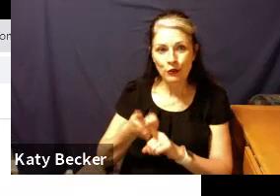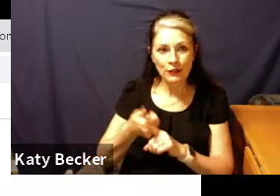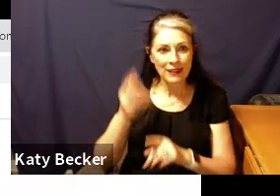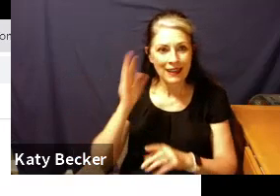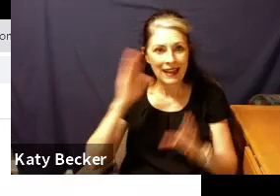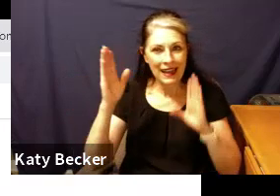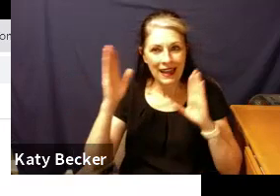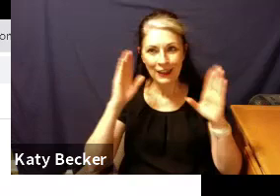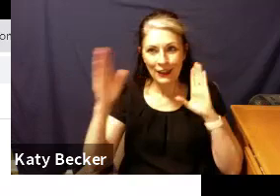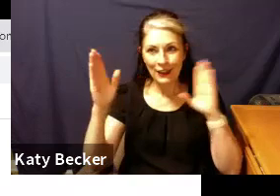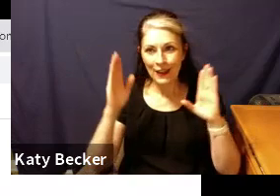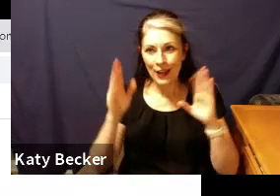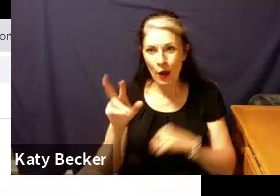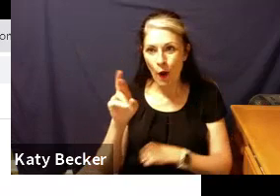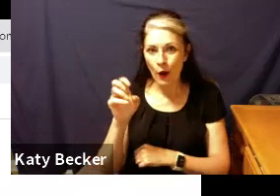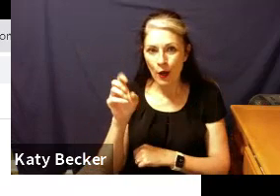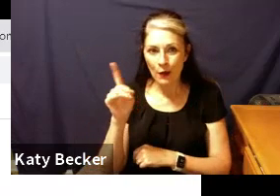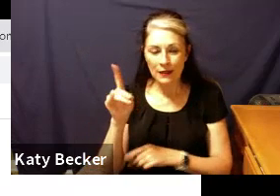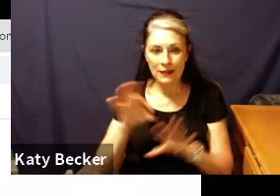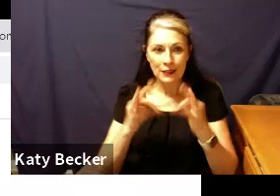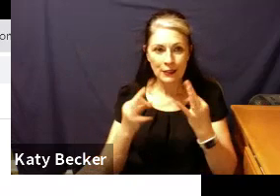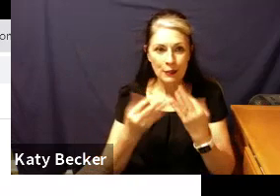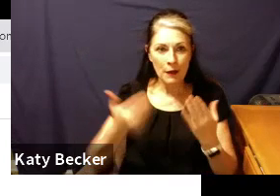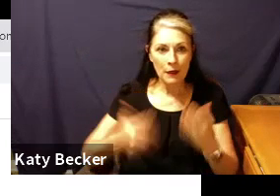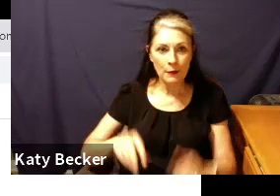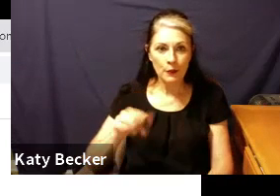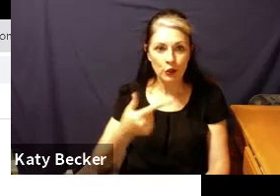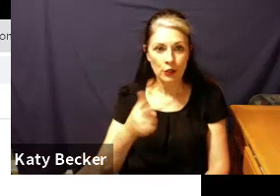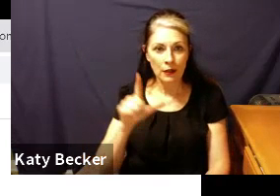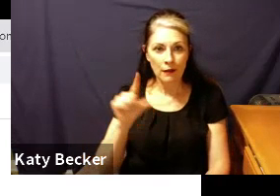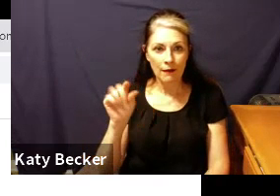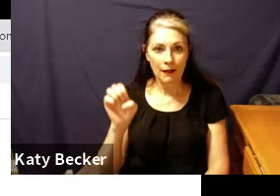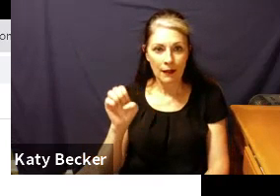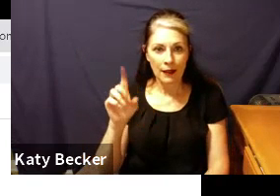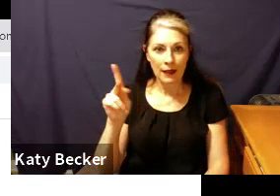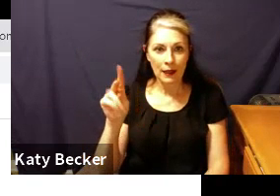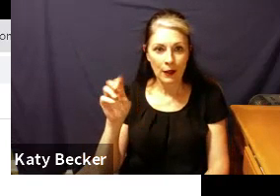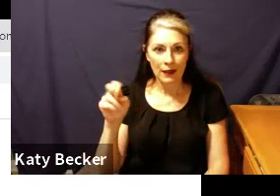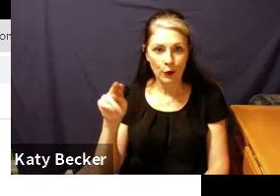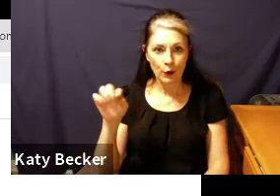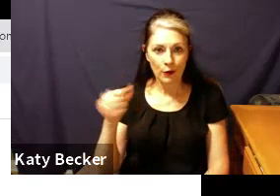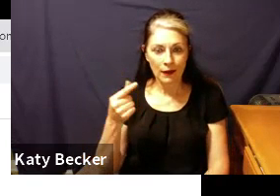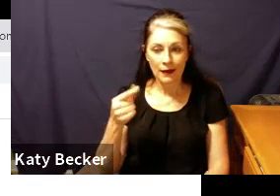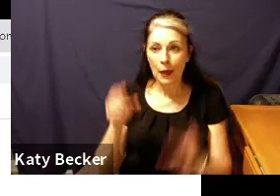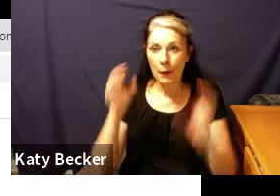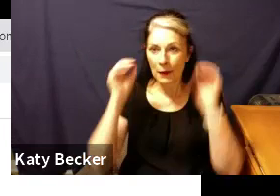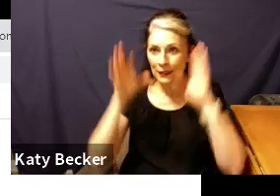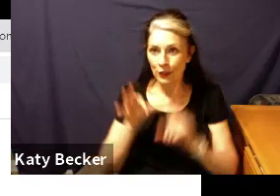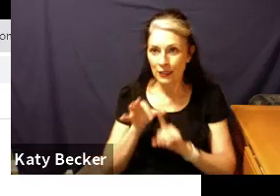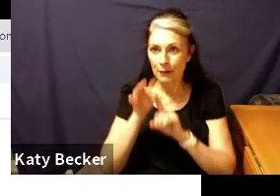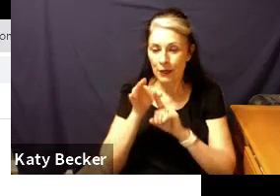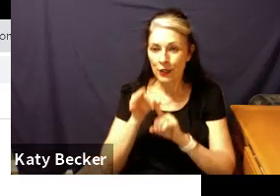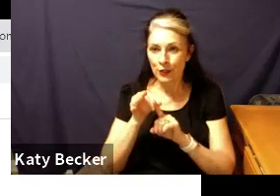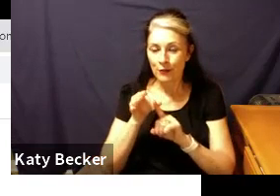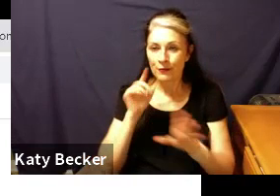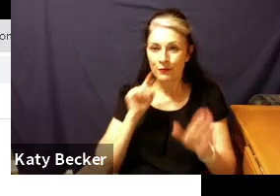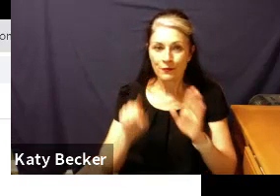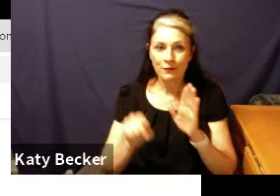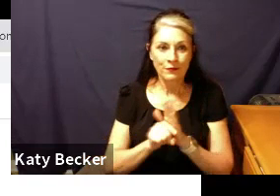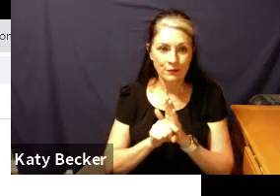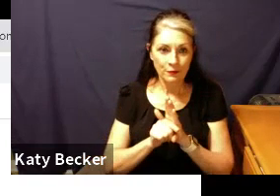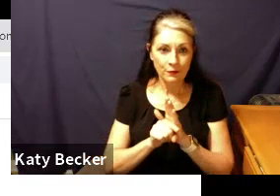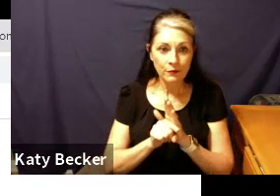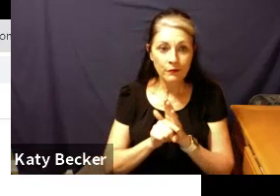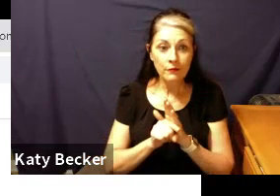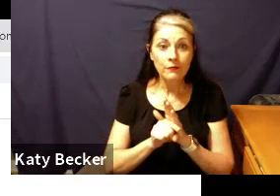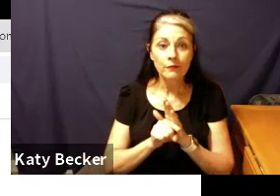RUSD families. My name is Glay Koenig, and I am a teacher on special assignment in the Innovation and Learner Engagement